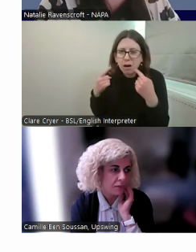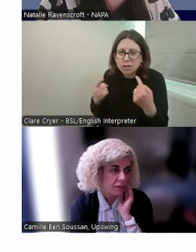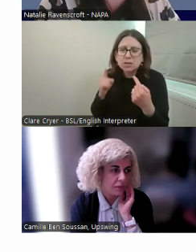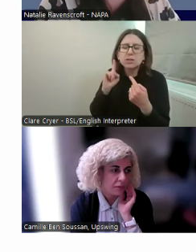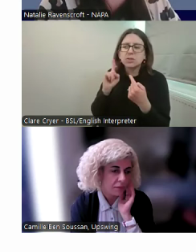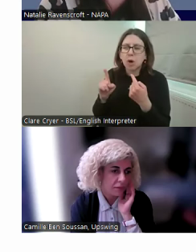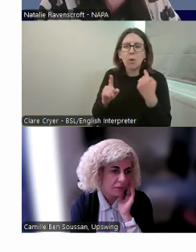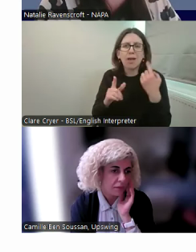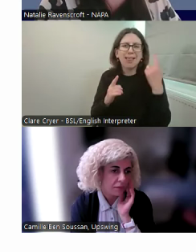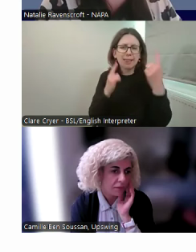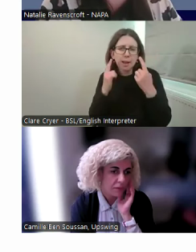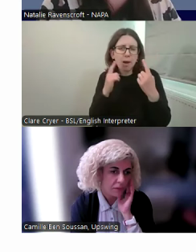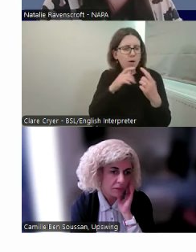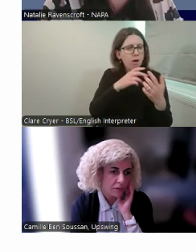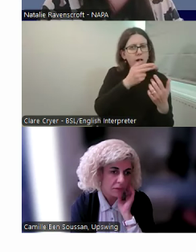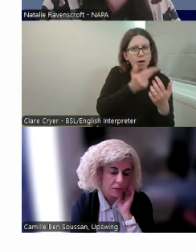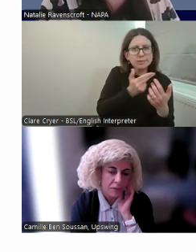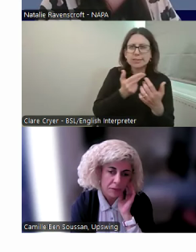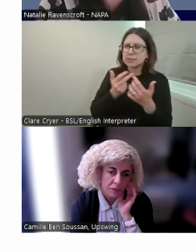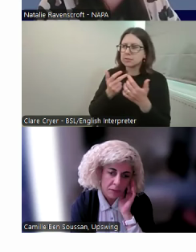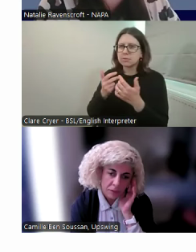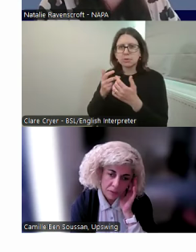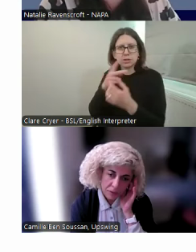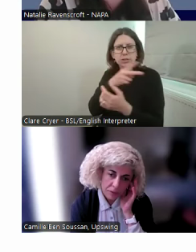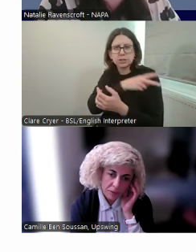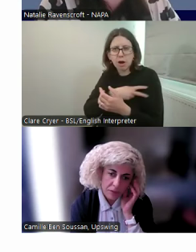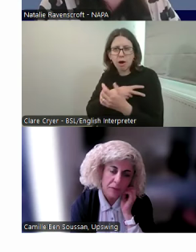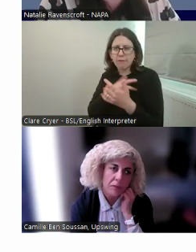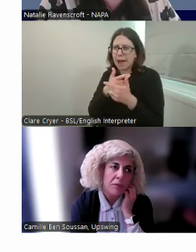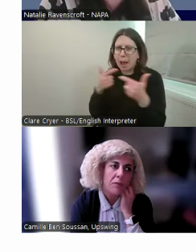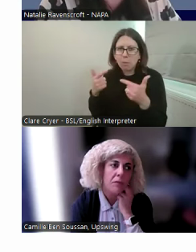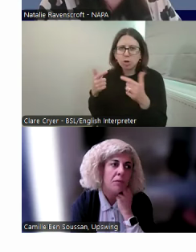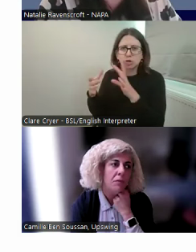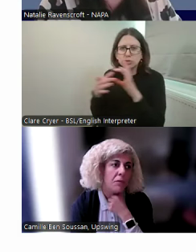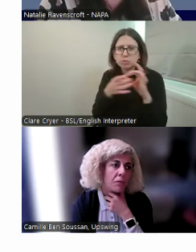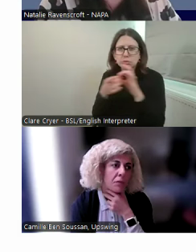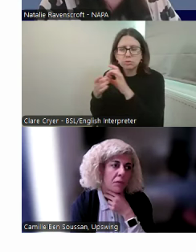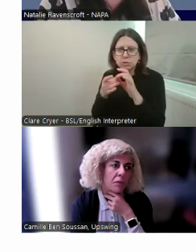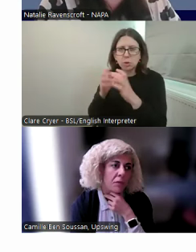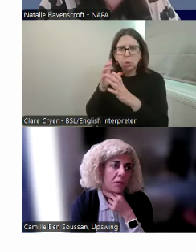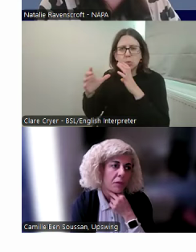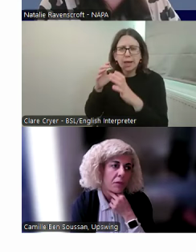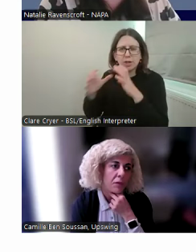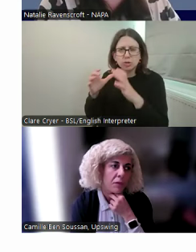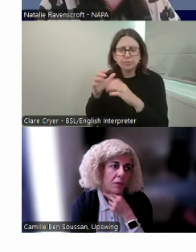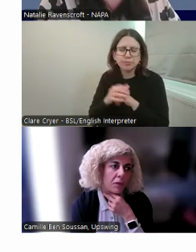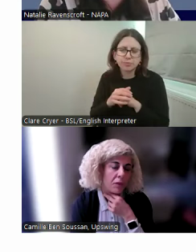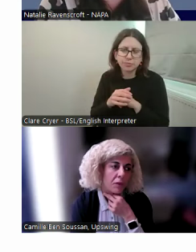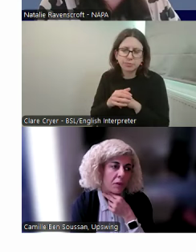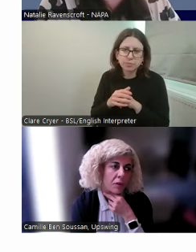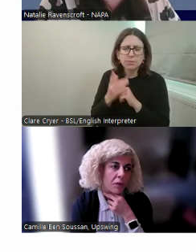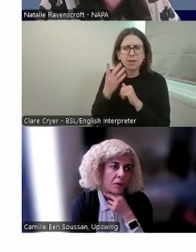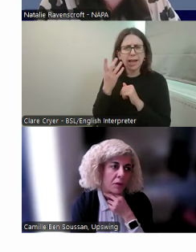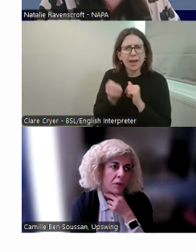between the artists and the care home staff? An example on a project that we had, which needed a lot